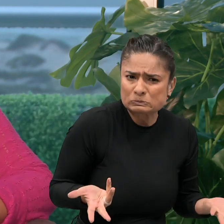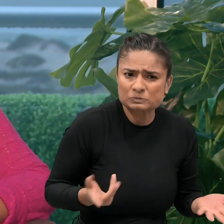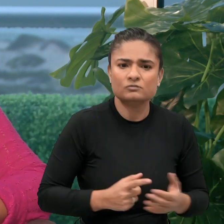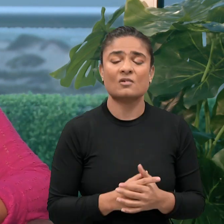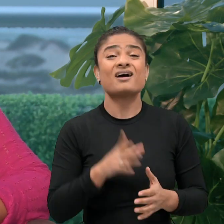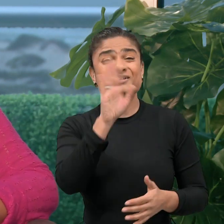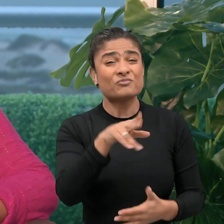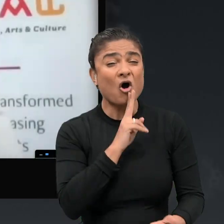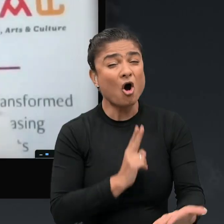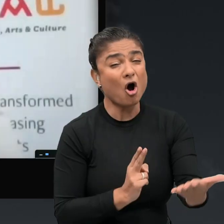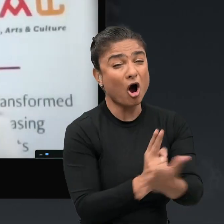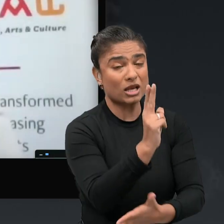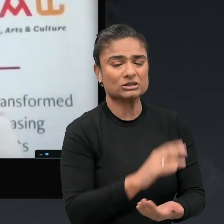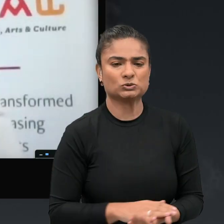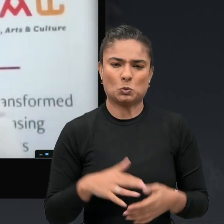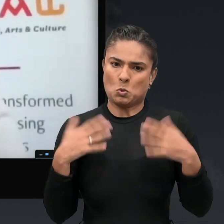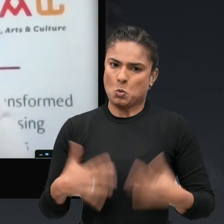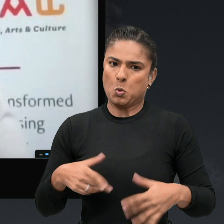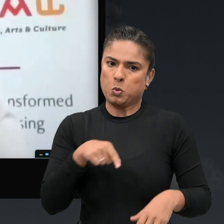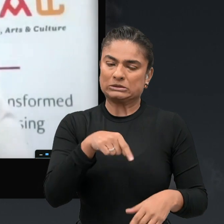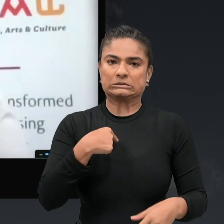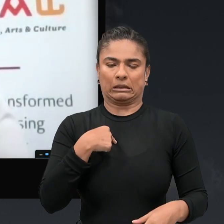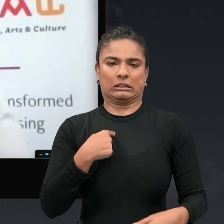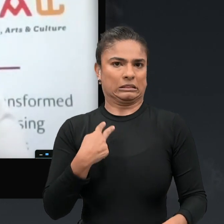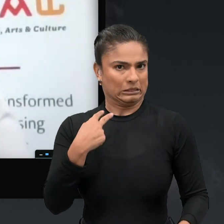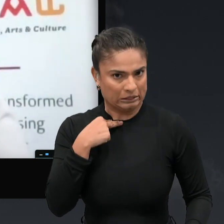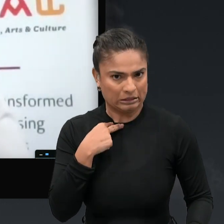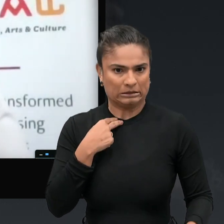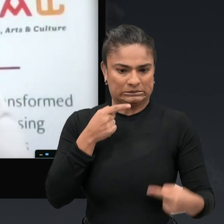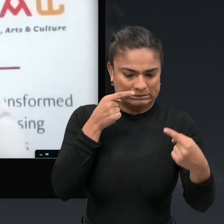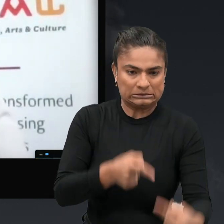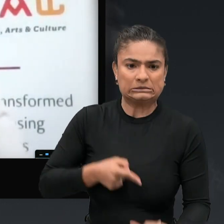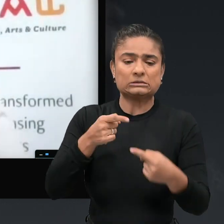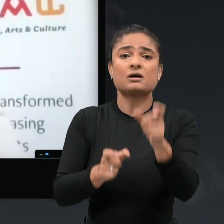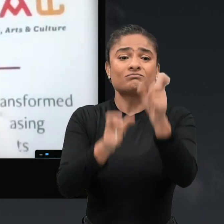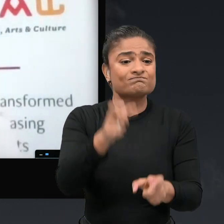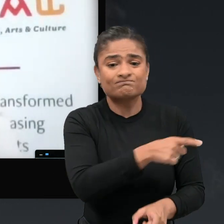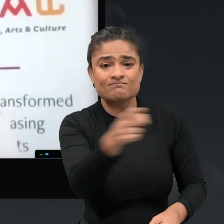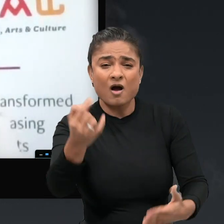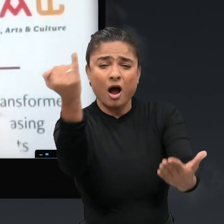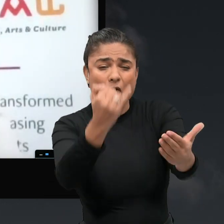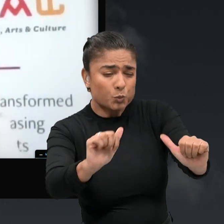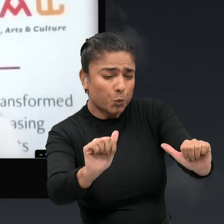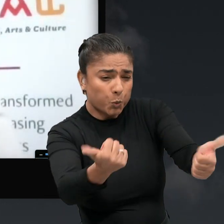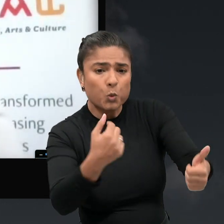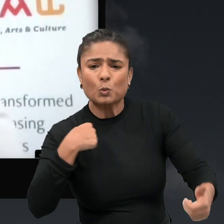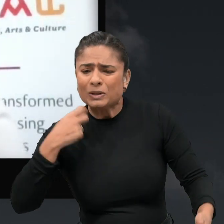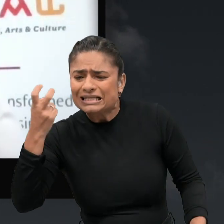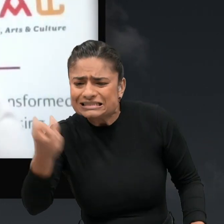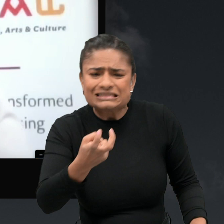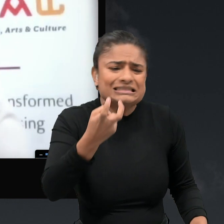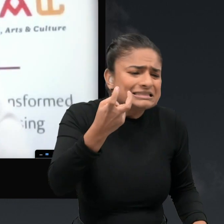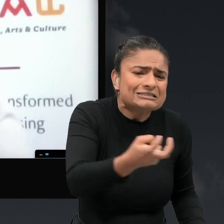30 years? To be honest, that's an area where we find difficulty in reaching out to